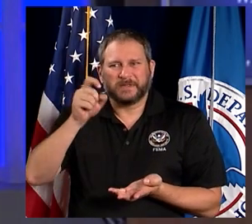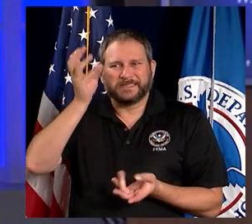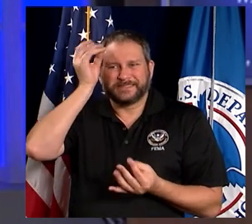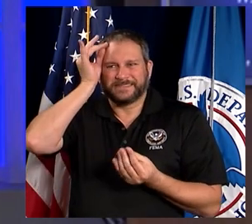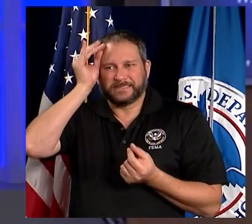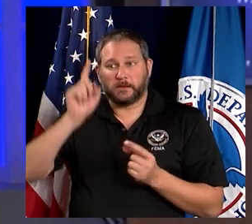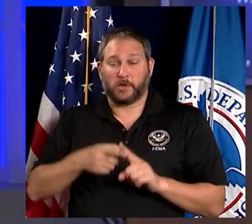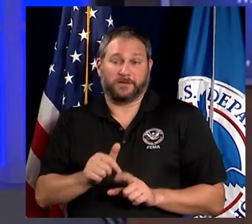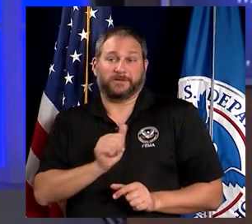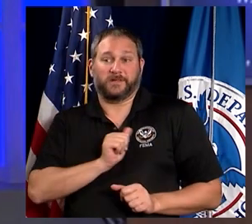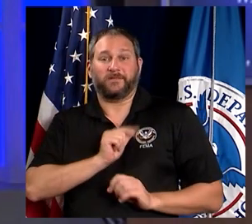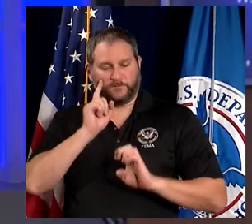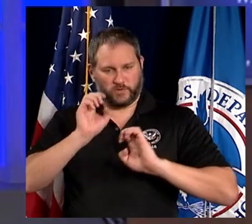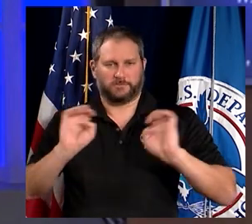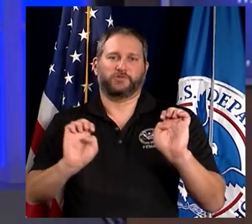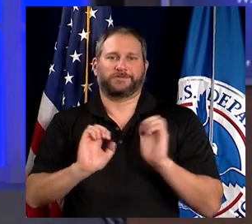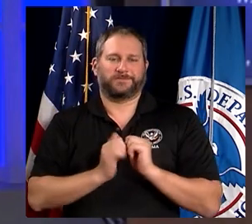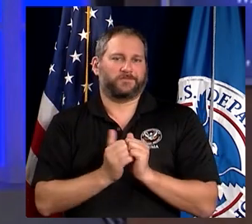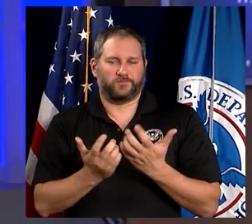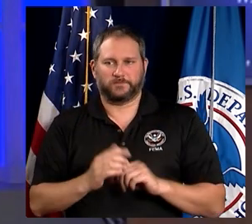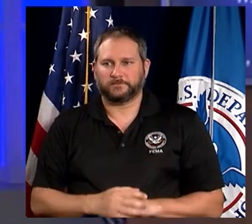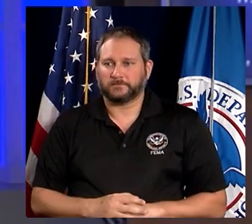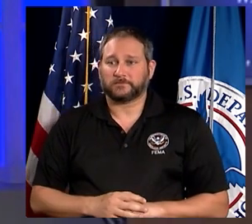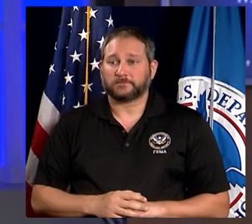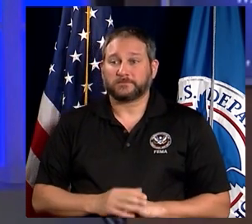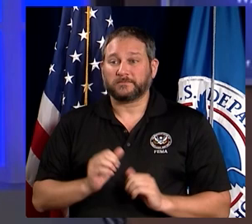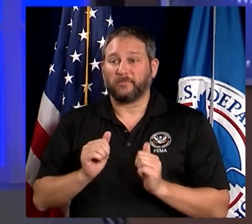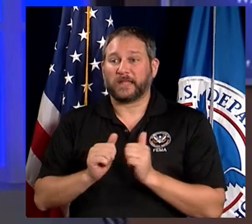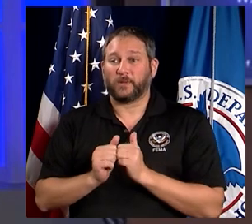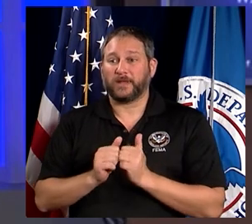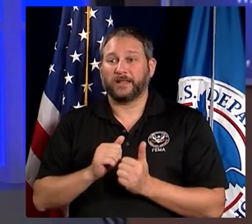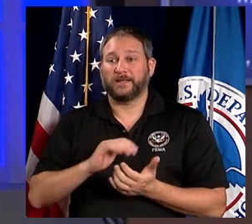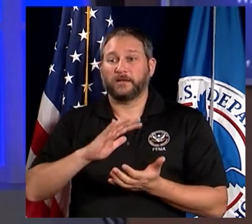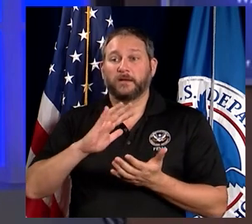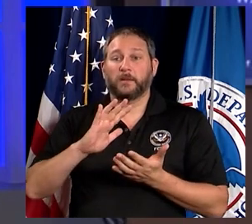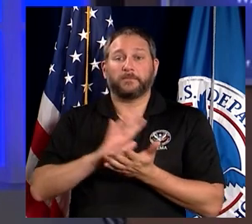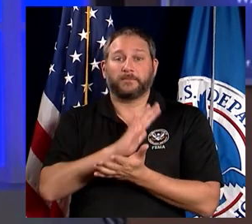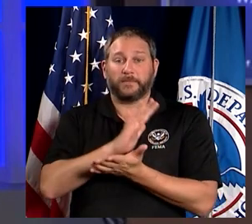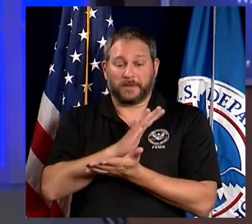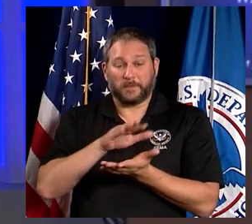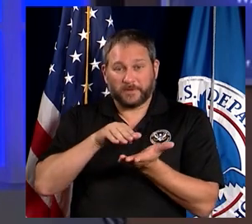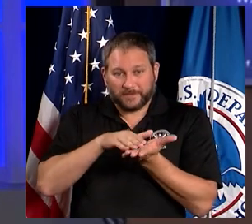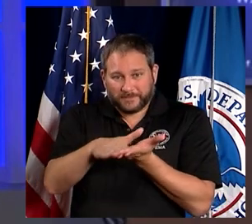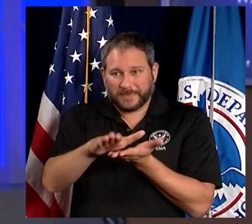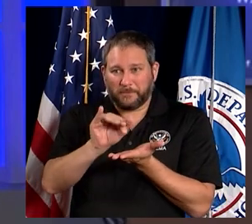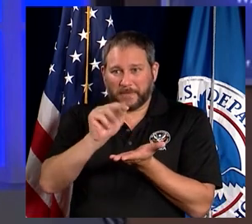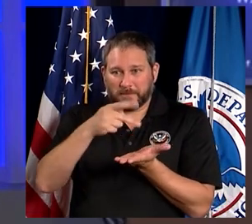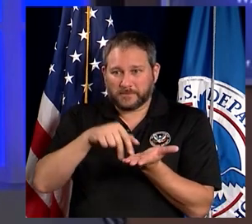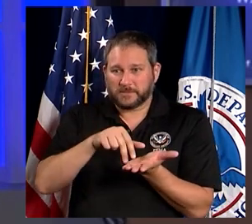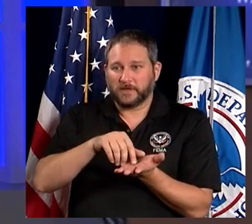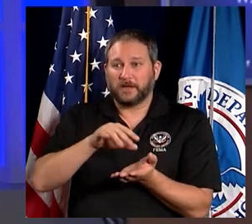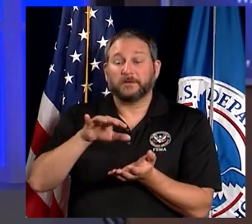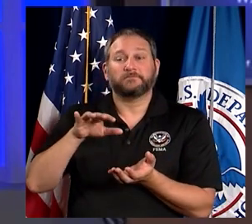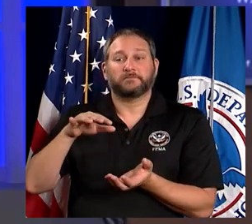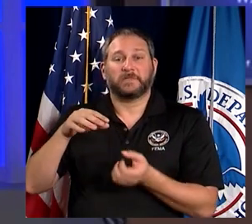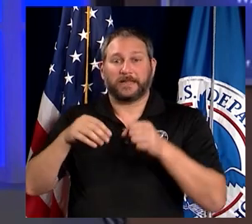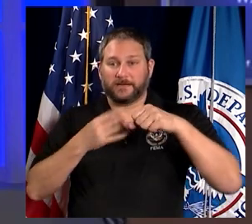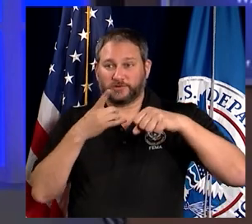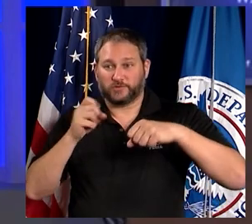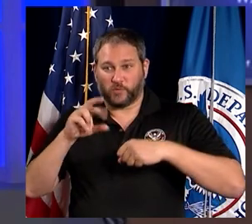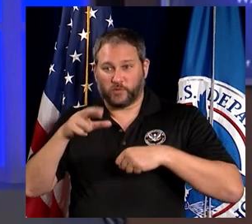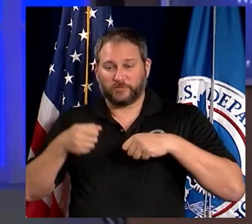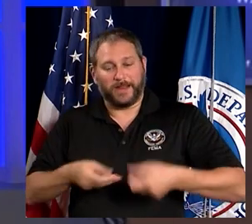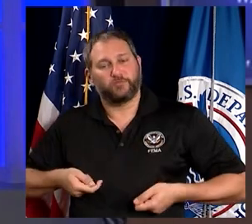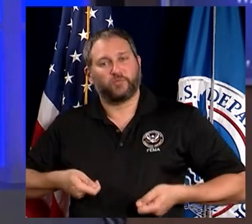for emergencies with laminated paper maps, solar lanterns, and wheelbarrows. Thank